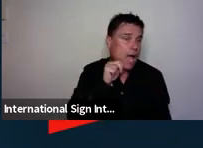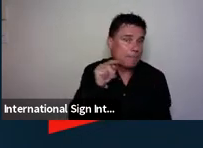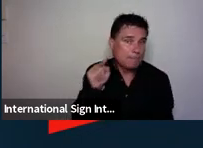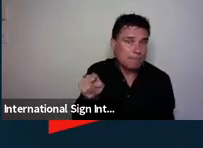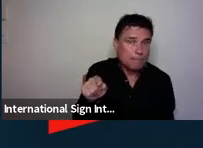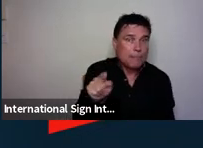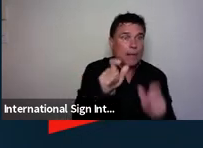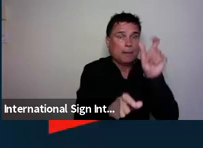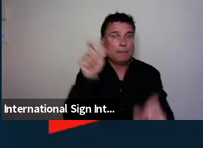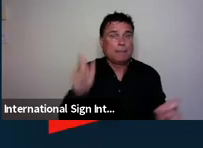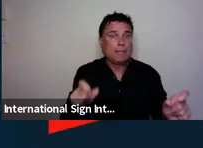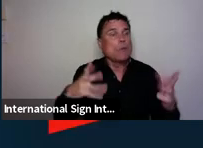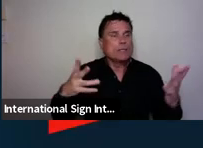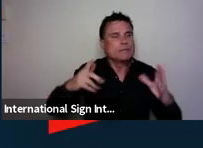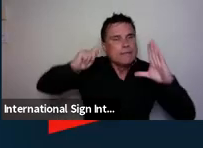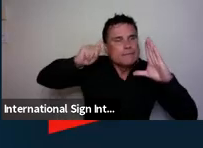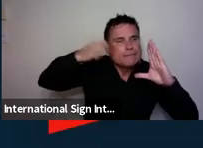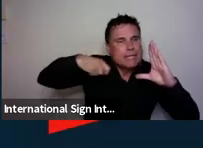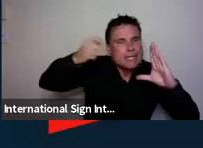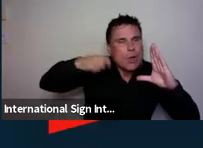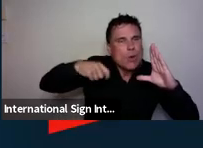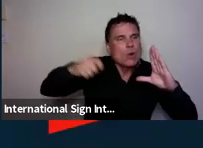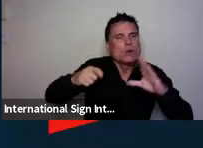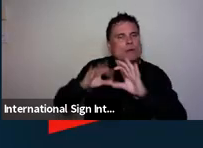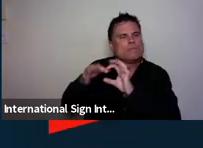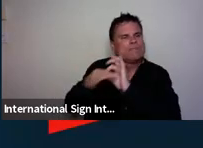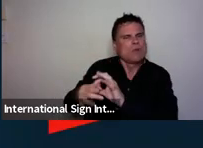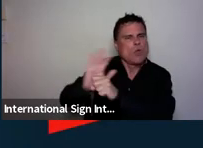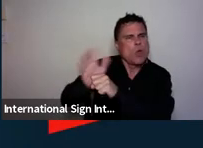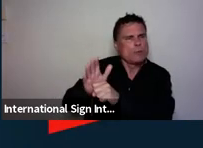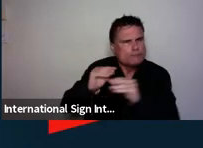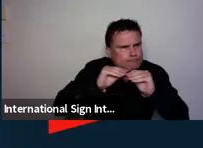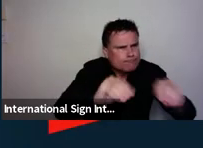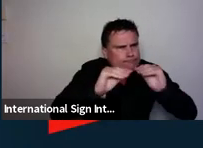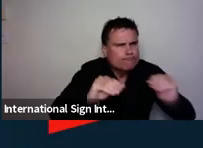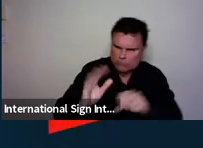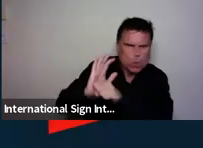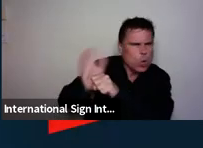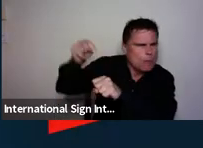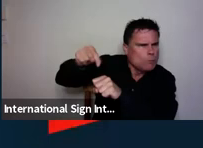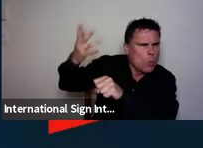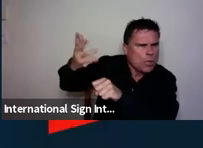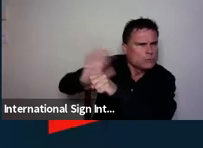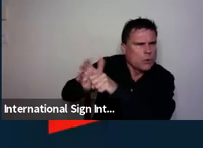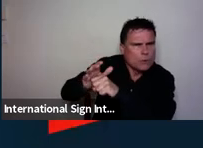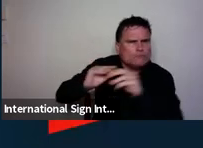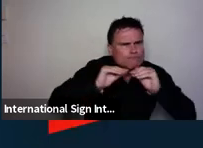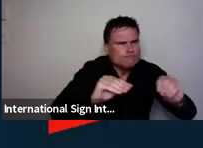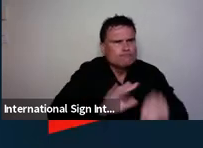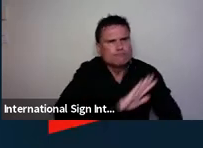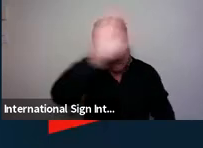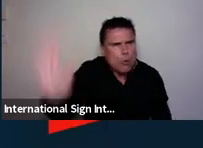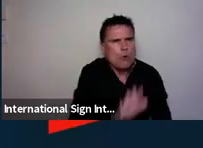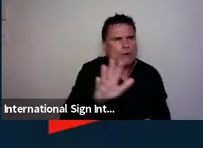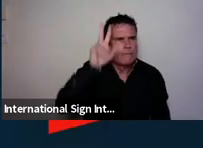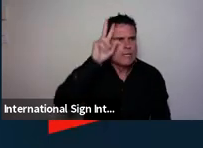early on when COVID was first introduced, unfortunately, to the world in sign language so that the messages